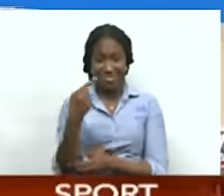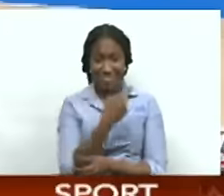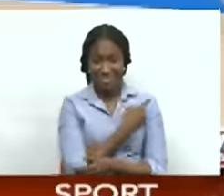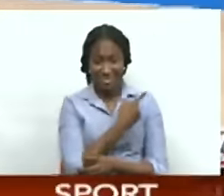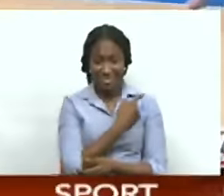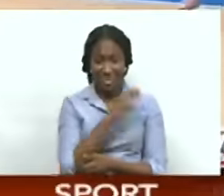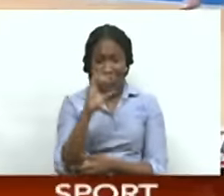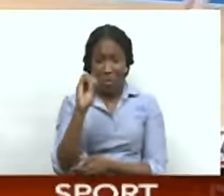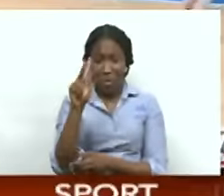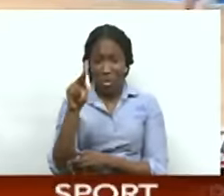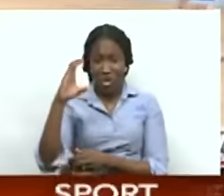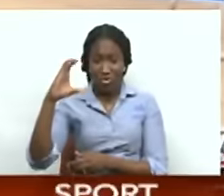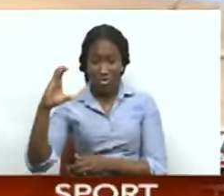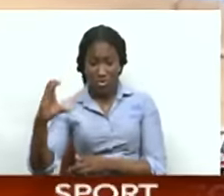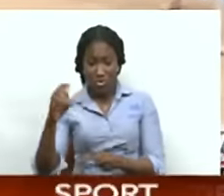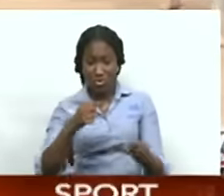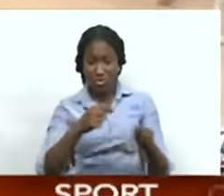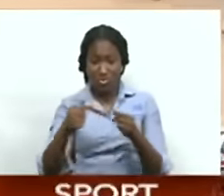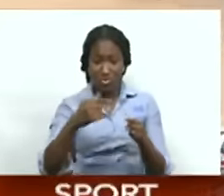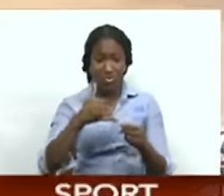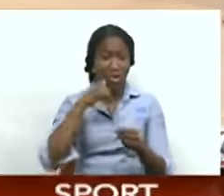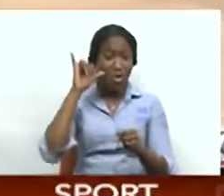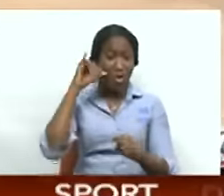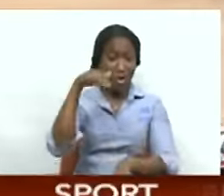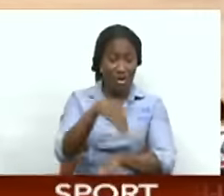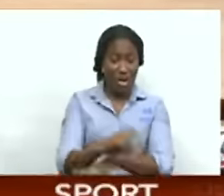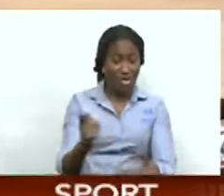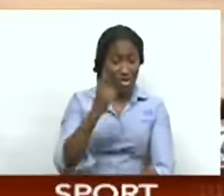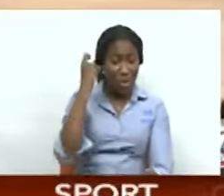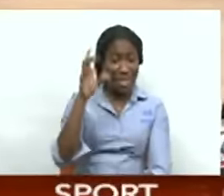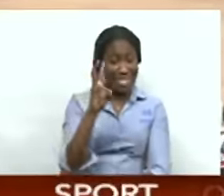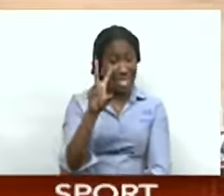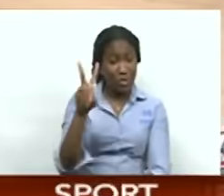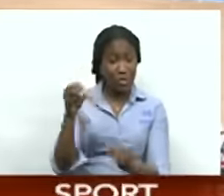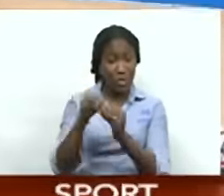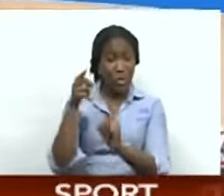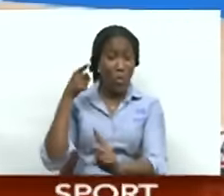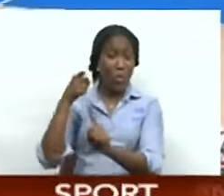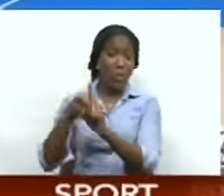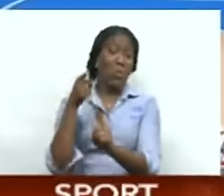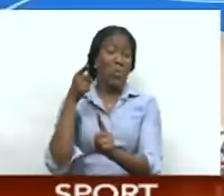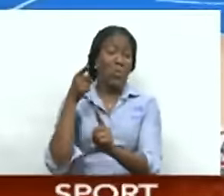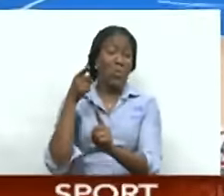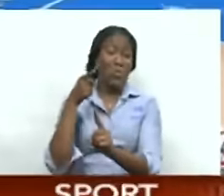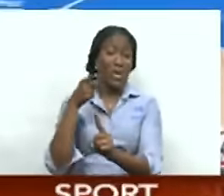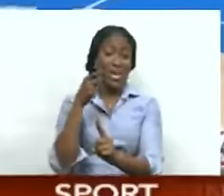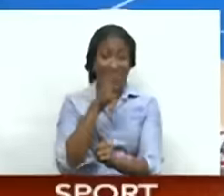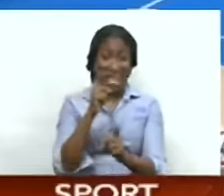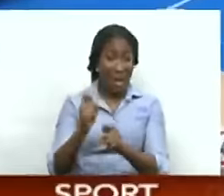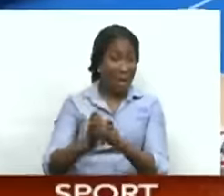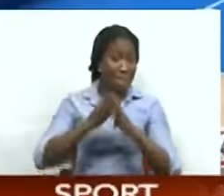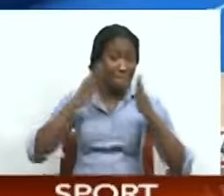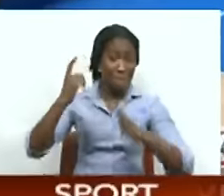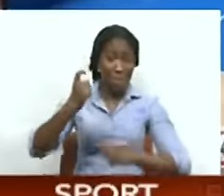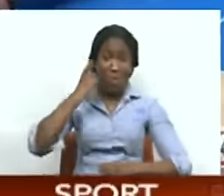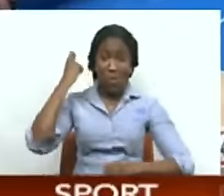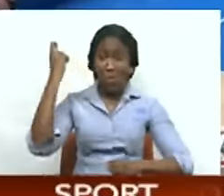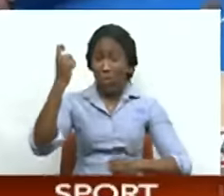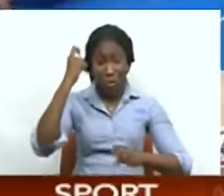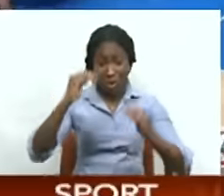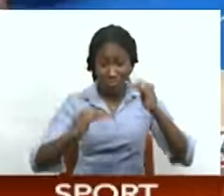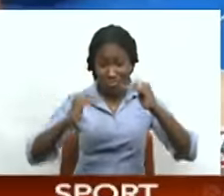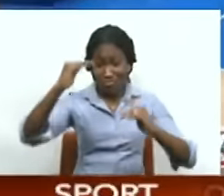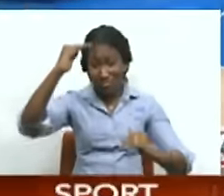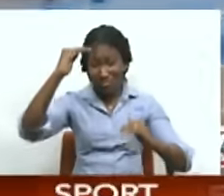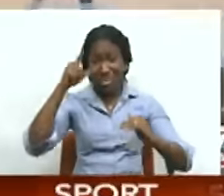last evening, winning by 62 points to record the biggest win in franchise history and move into a tie for first